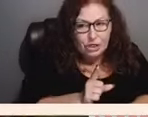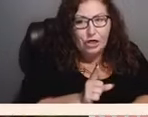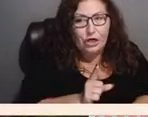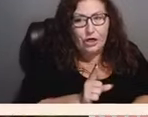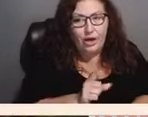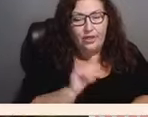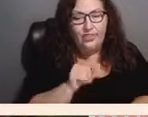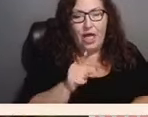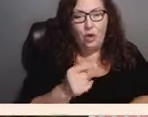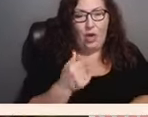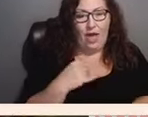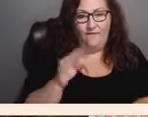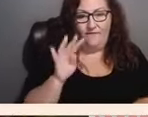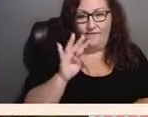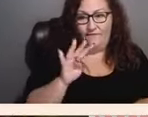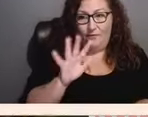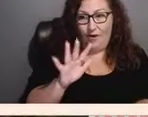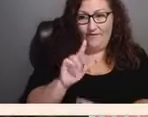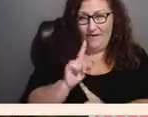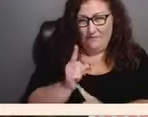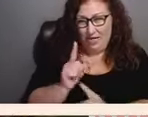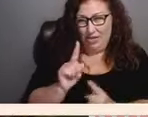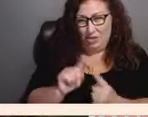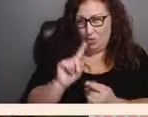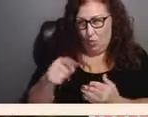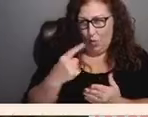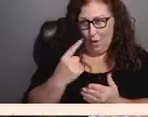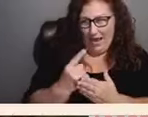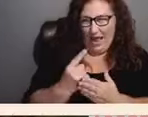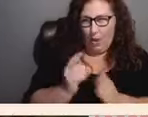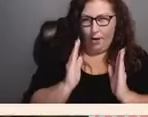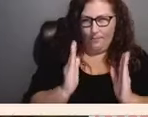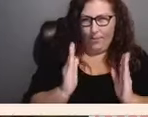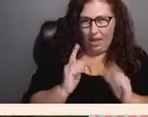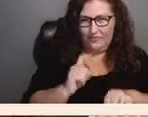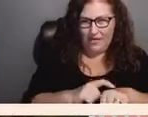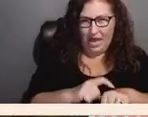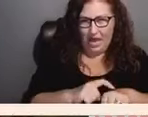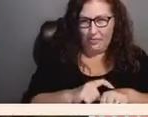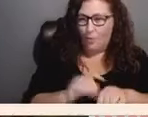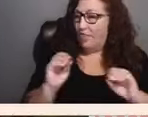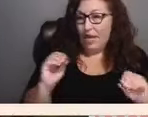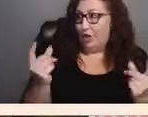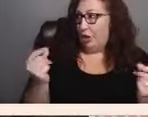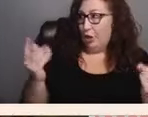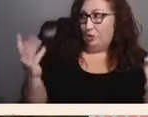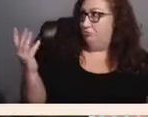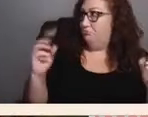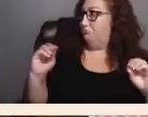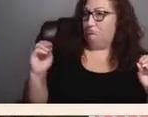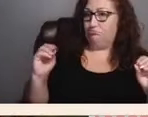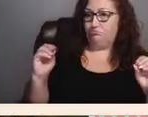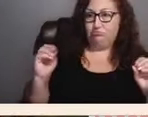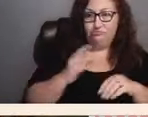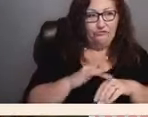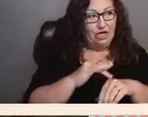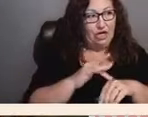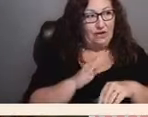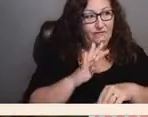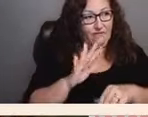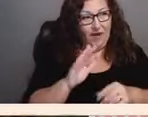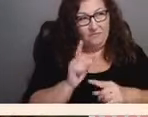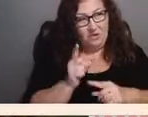have 45 minutes to an hour block of time with nothing to do, okay? This is part